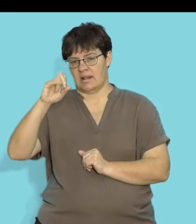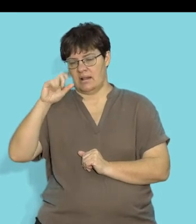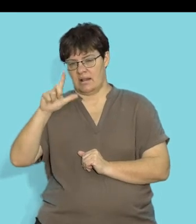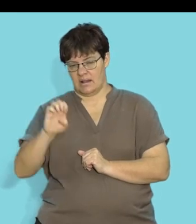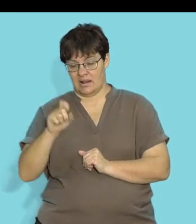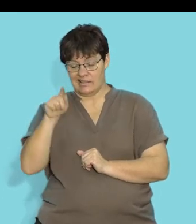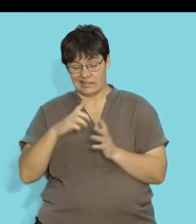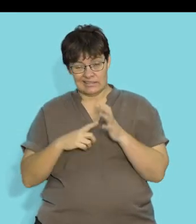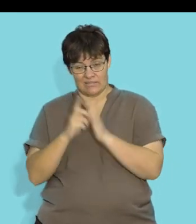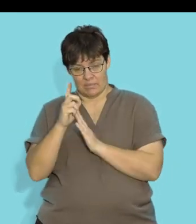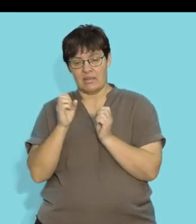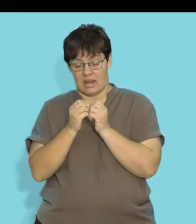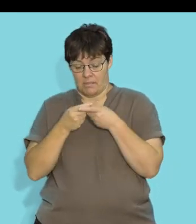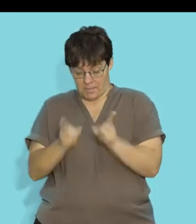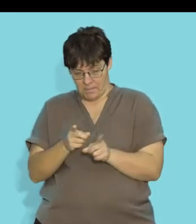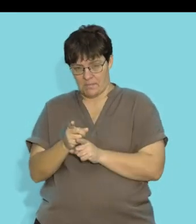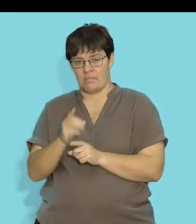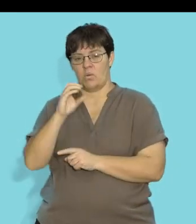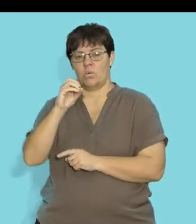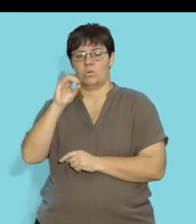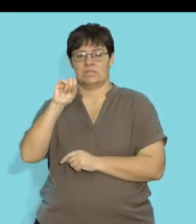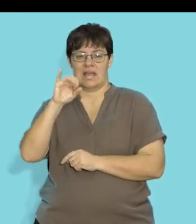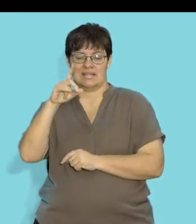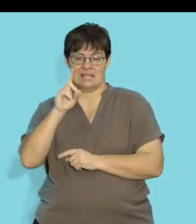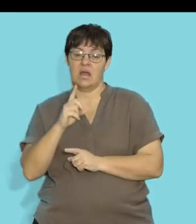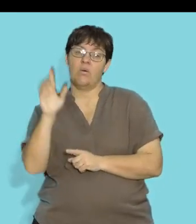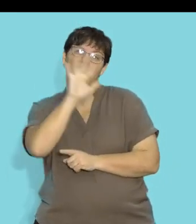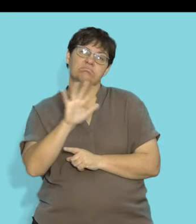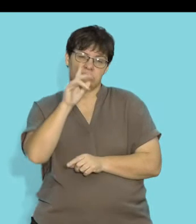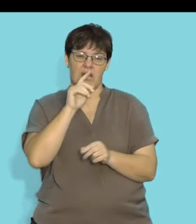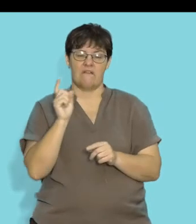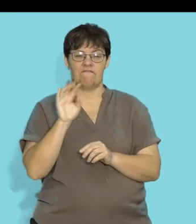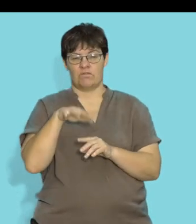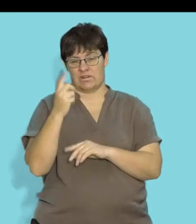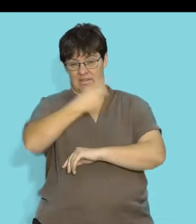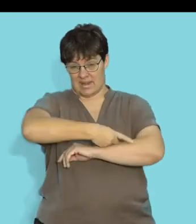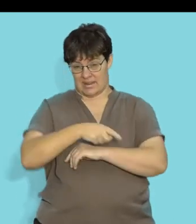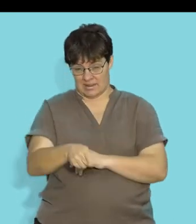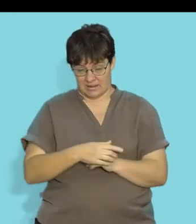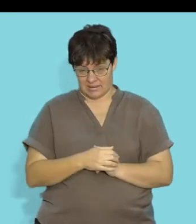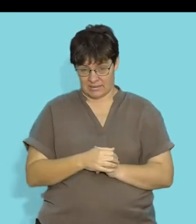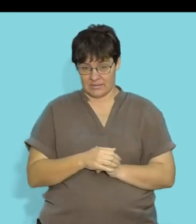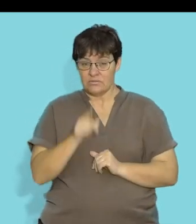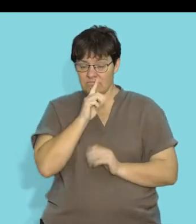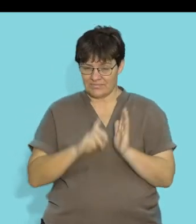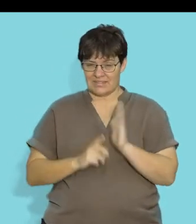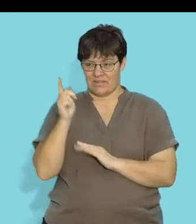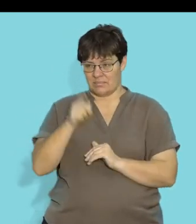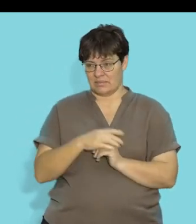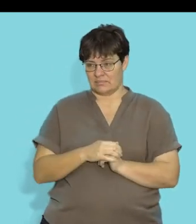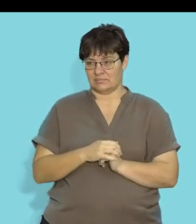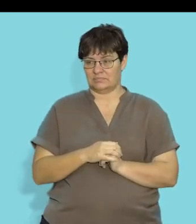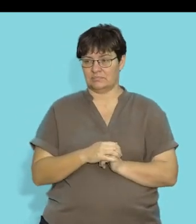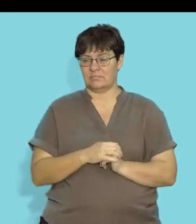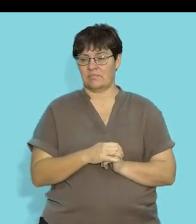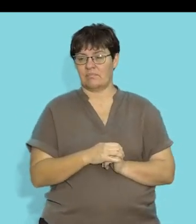structure that develops and releases an oocyte around day 14. So it's the Graafian follicle that we have